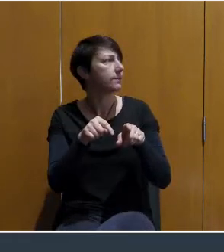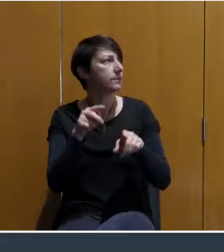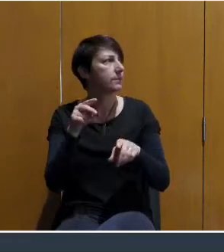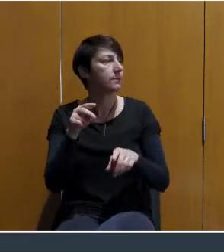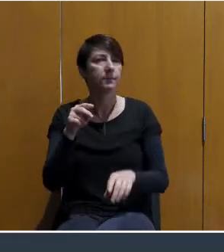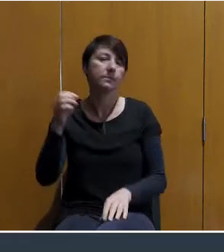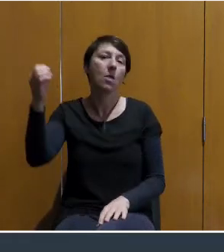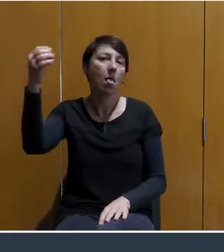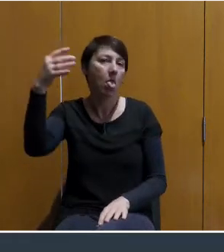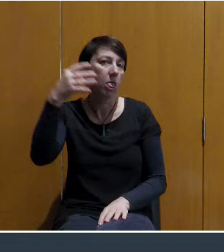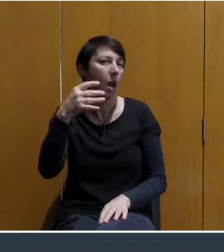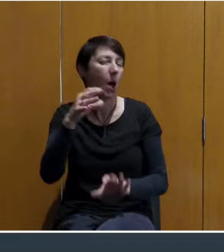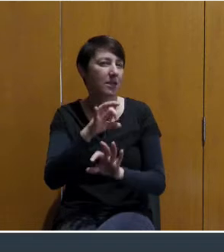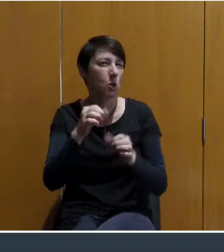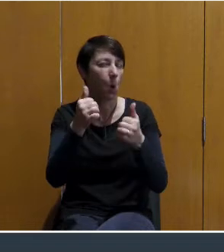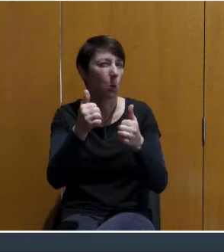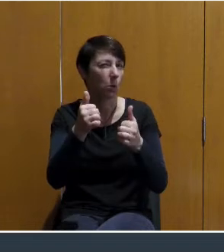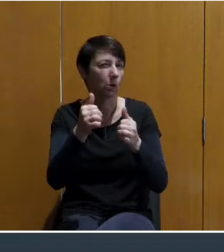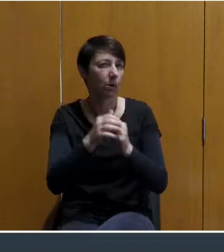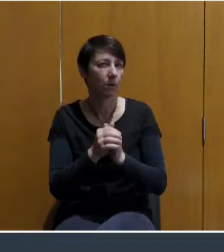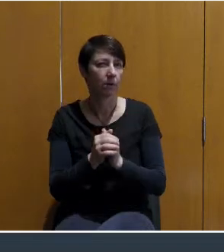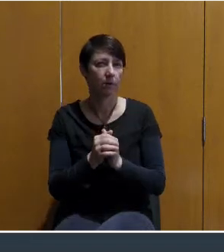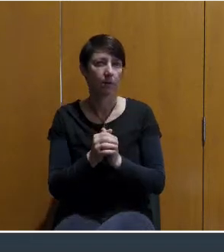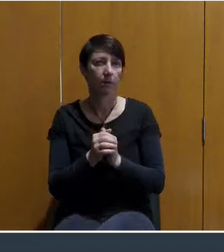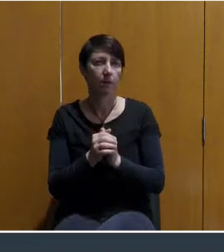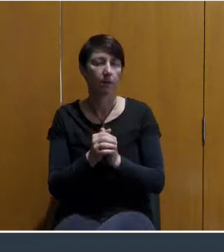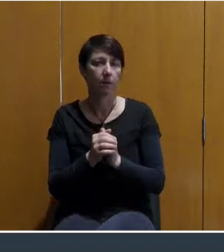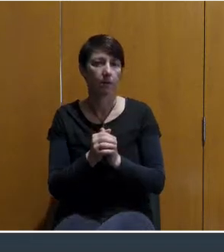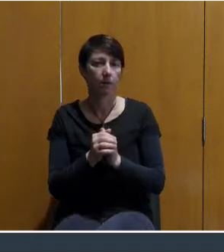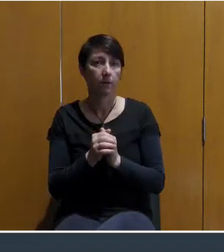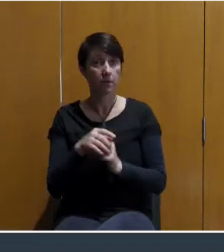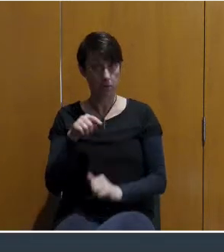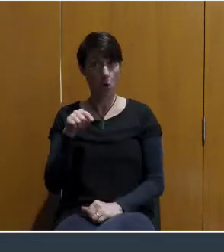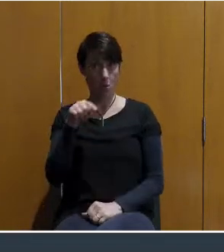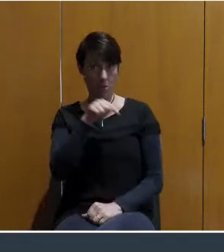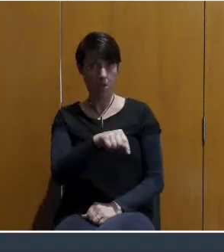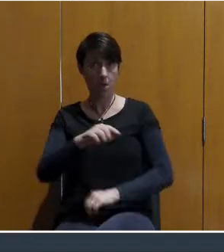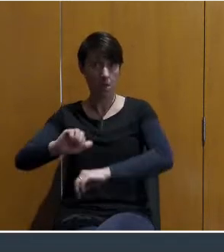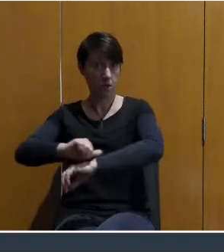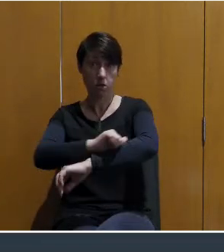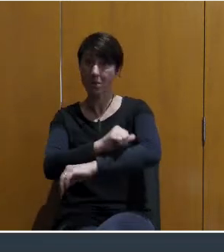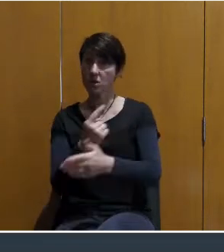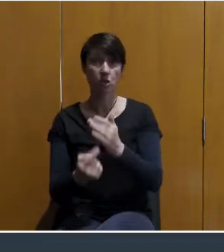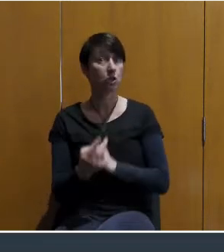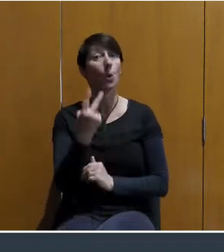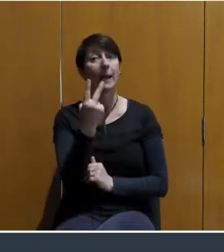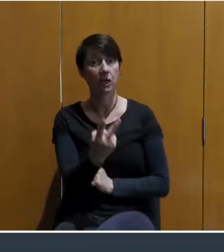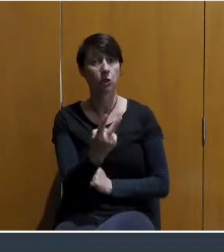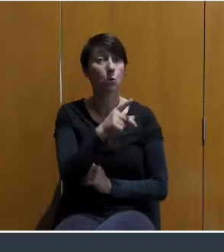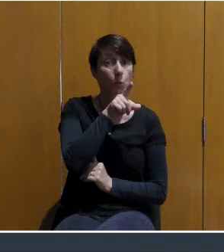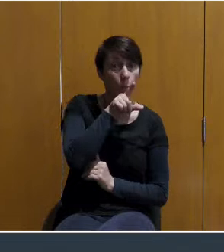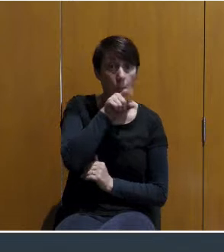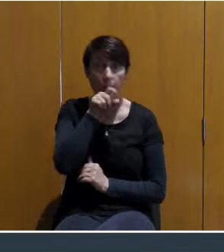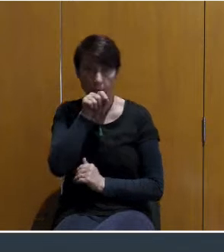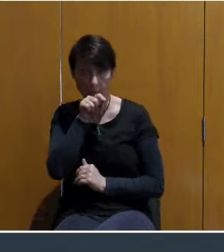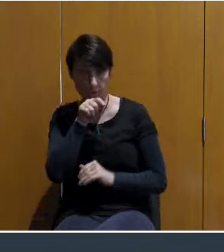And we have another female here. So we only have 2 banded dotterels on the speech at this moment in this picture. And the reason I know this